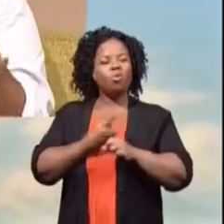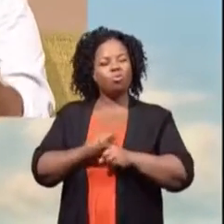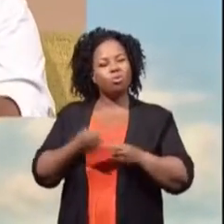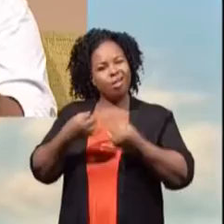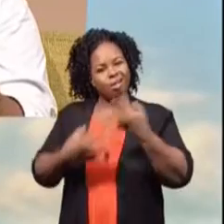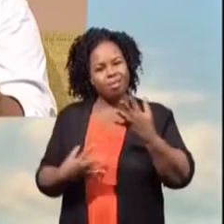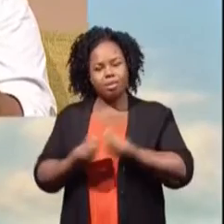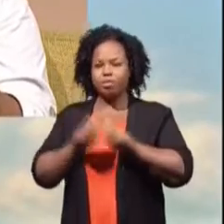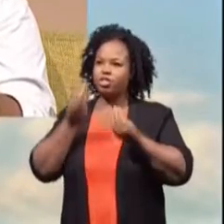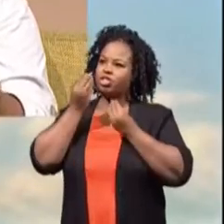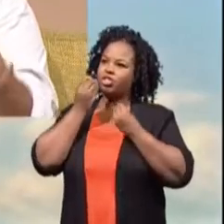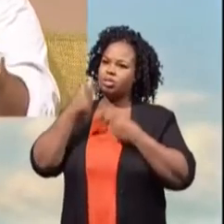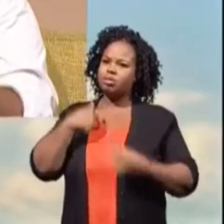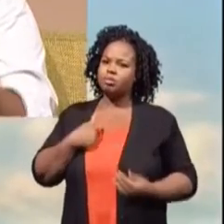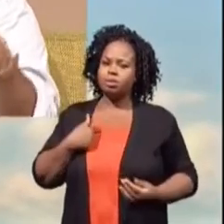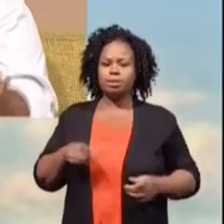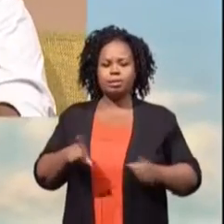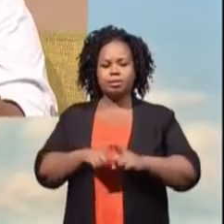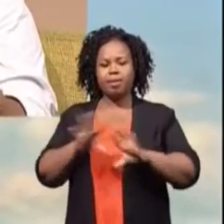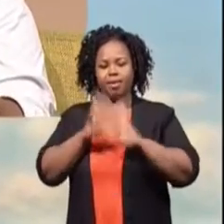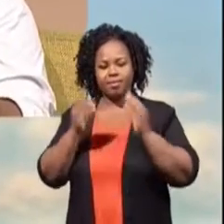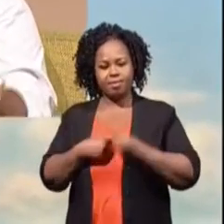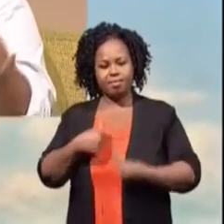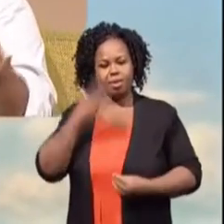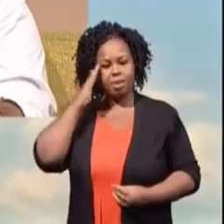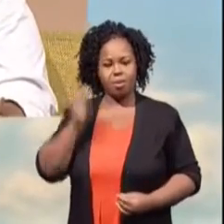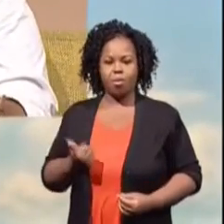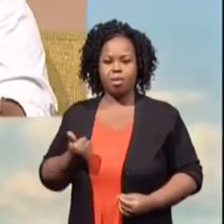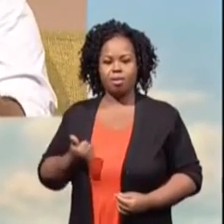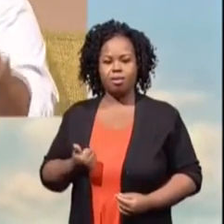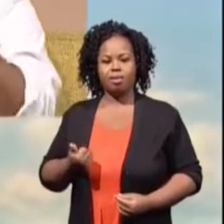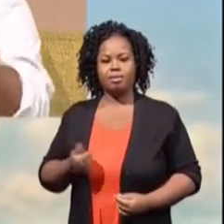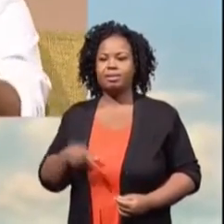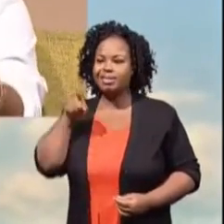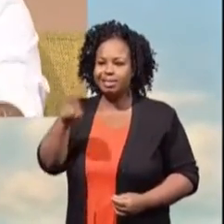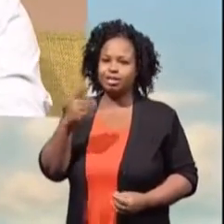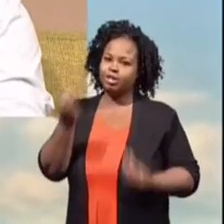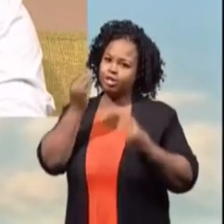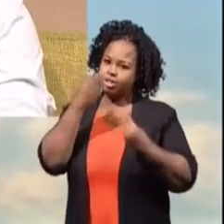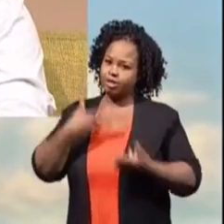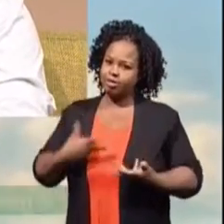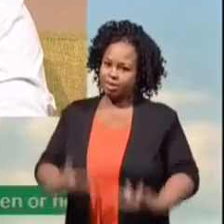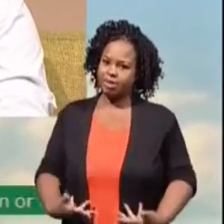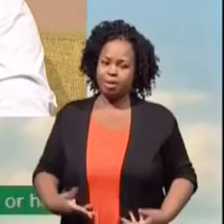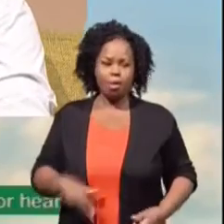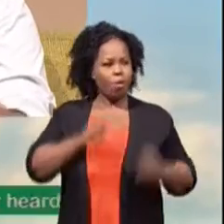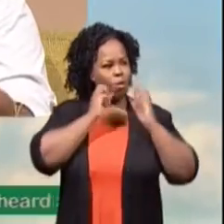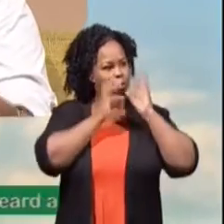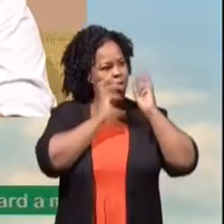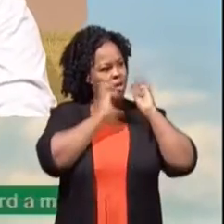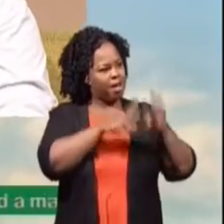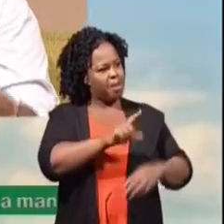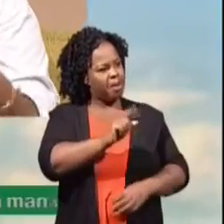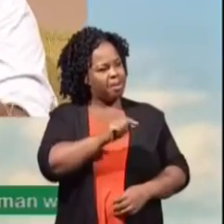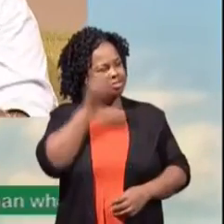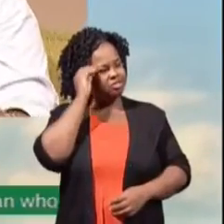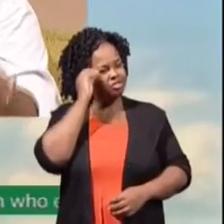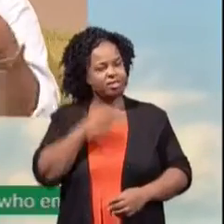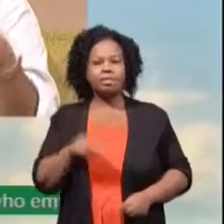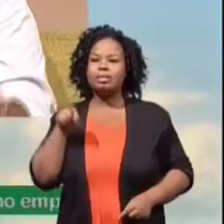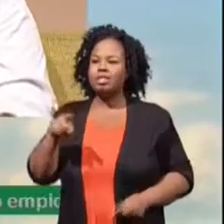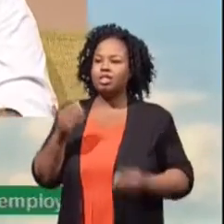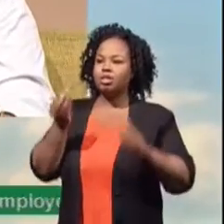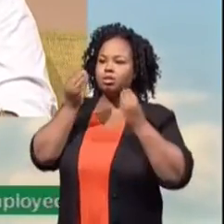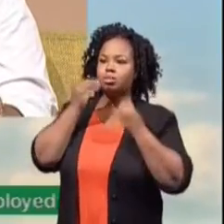kaloku bombathile na so those are the things that he taught me, you know. So everything that I know yoba ngumama he taught me those things. Really